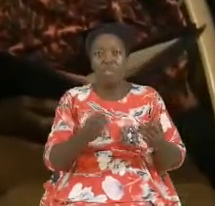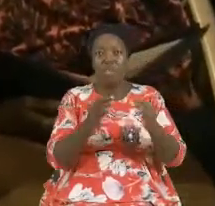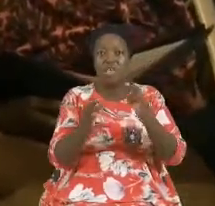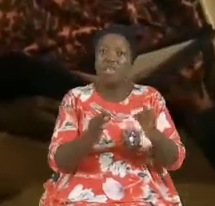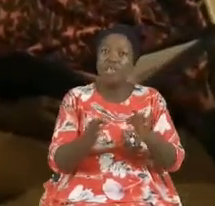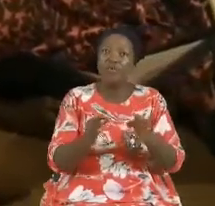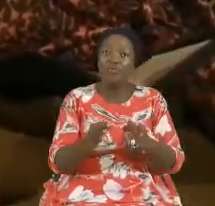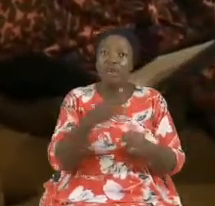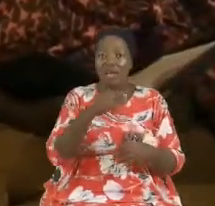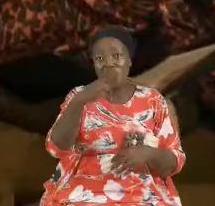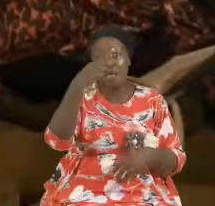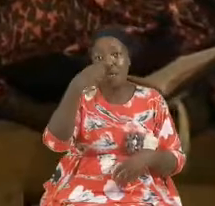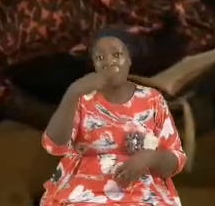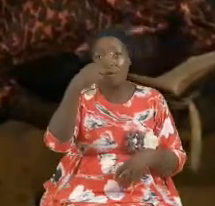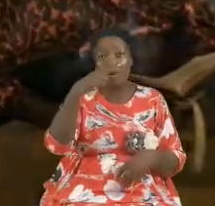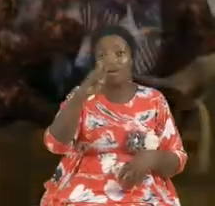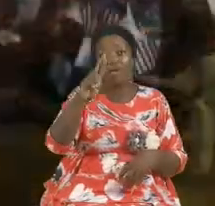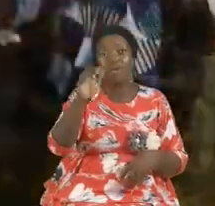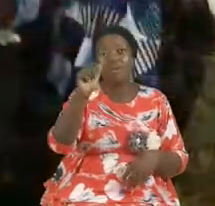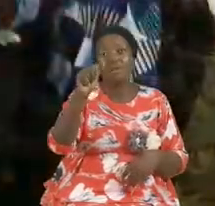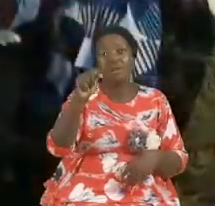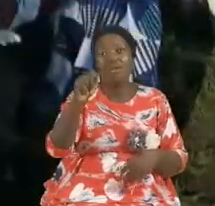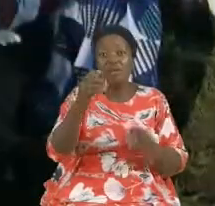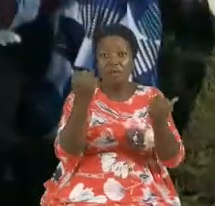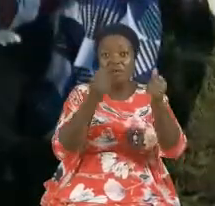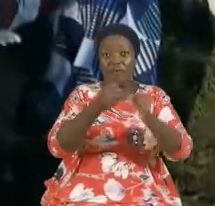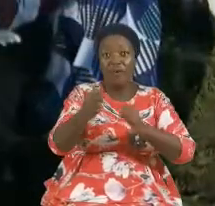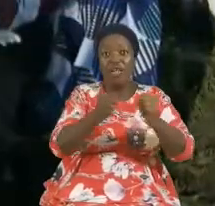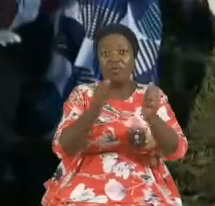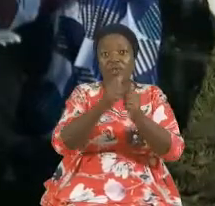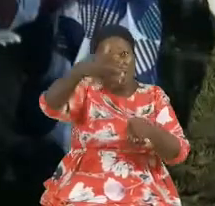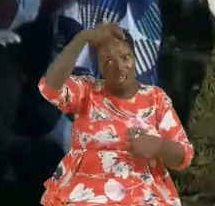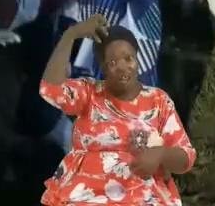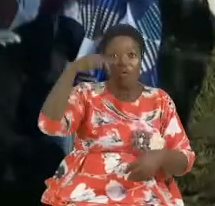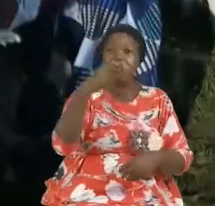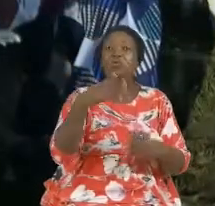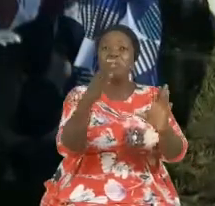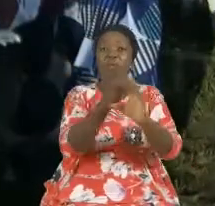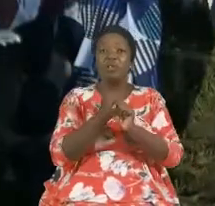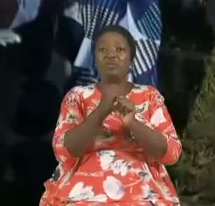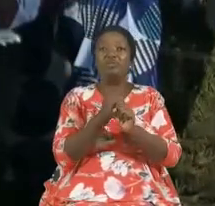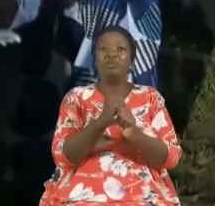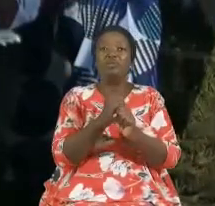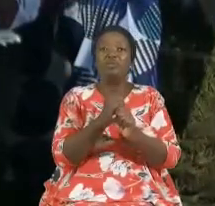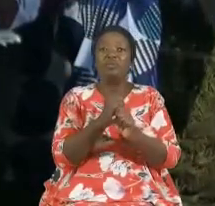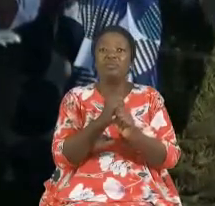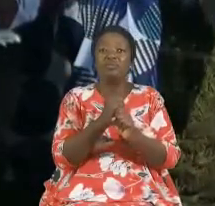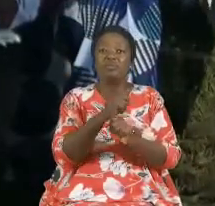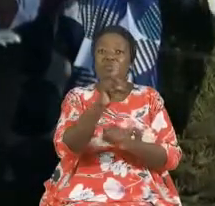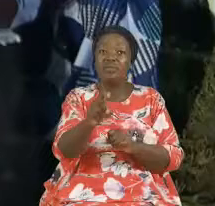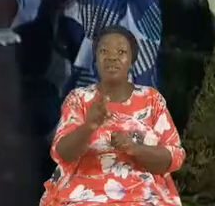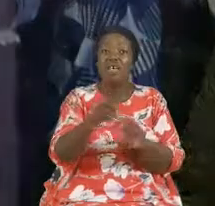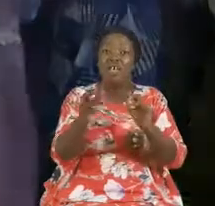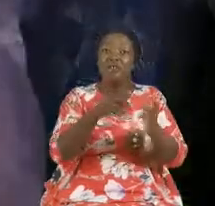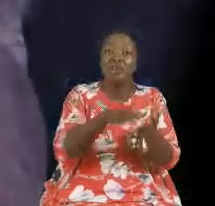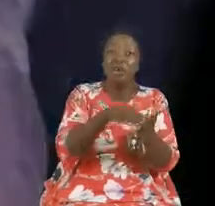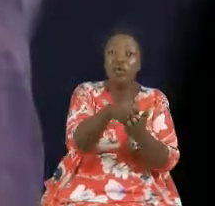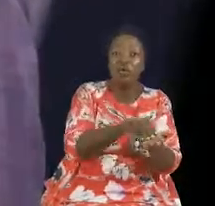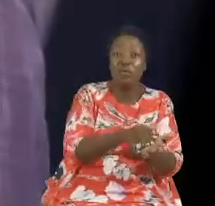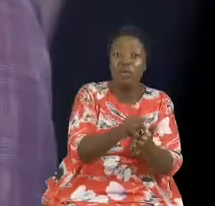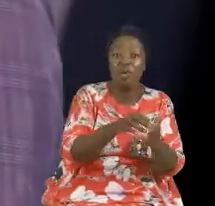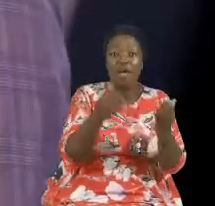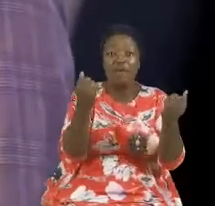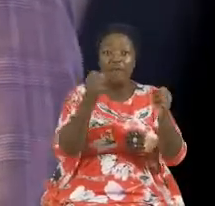This enmity now, if a rat fights with a lion, who is going to